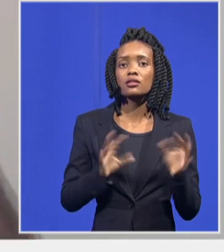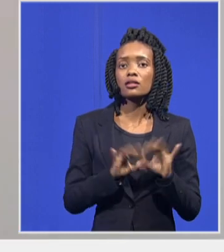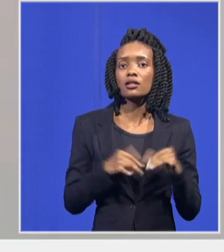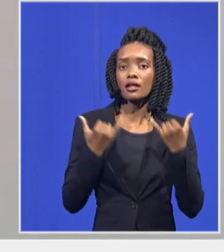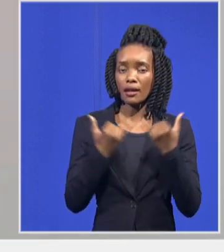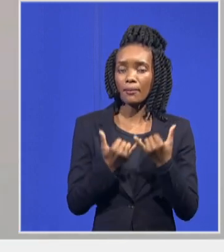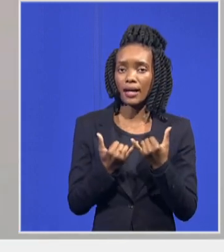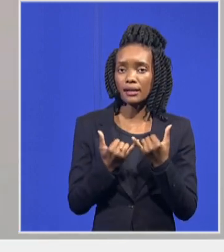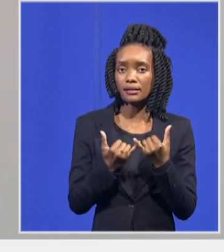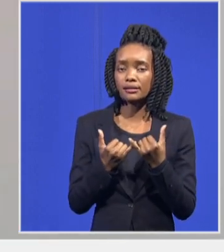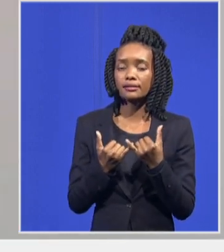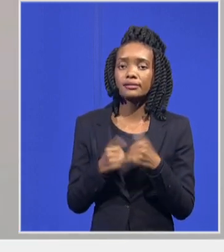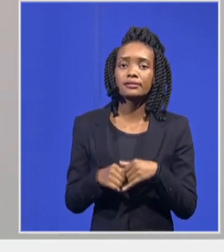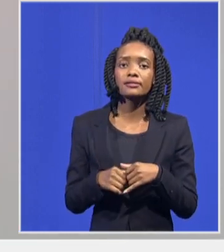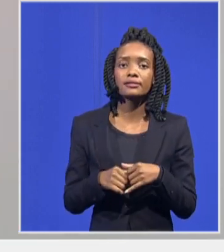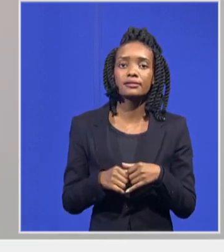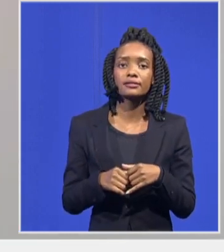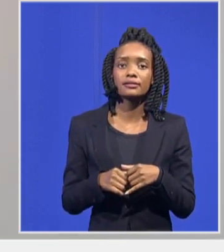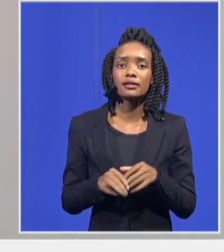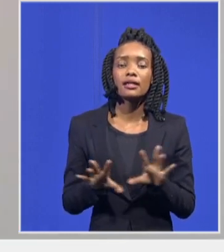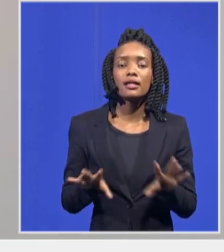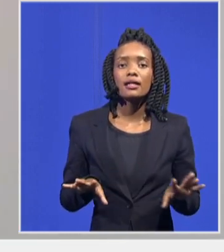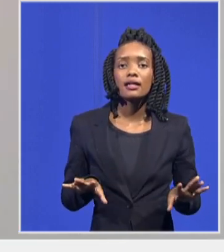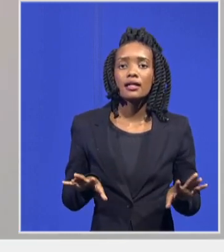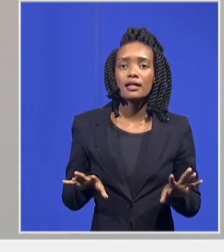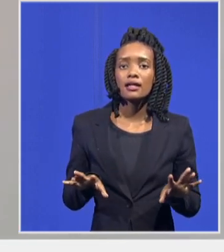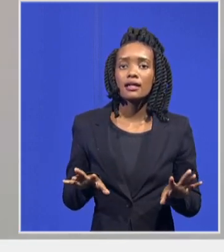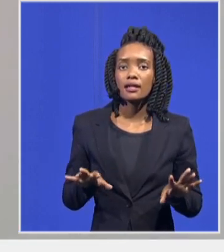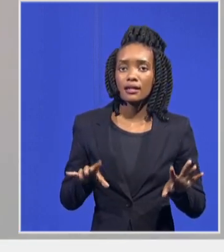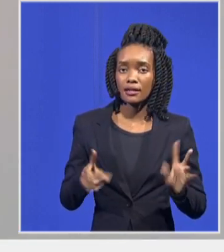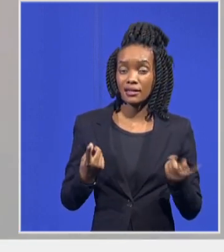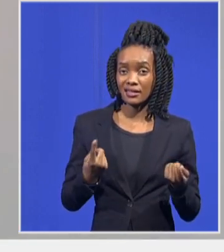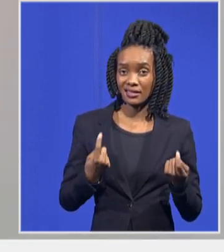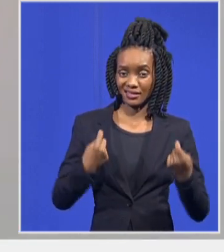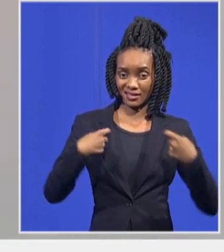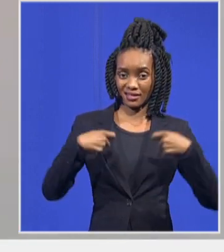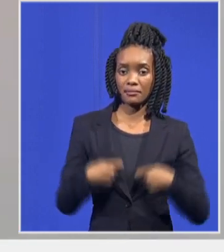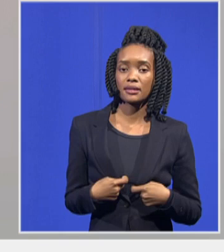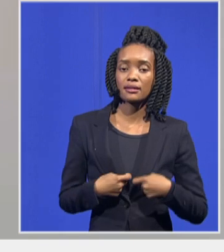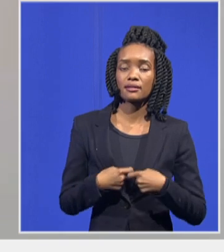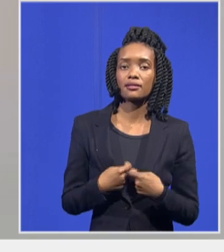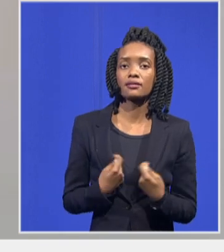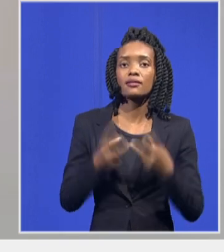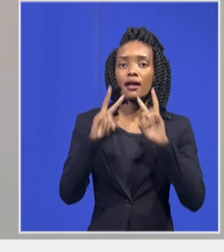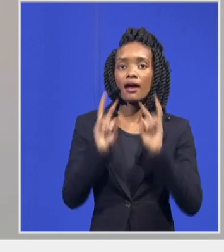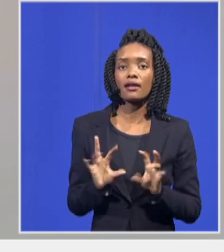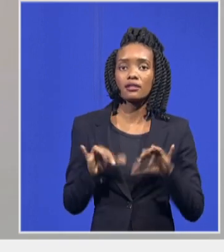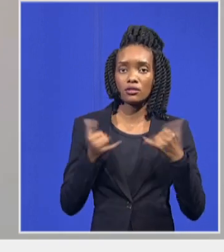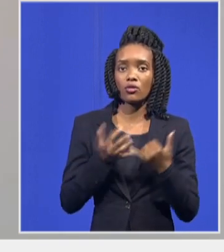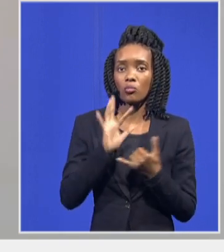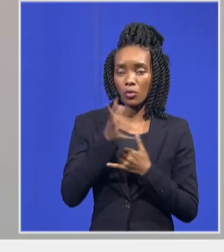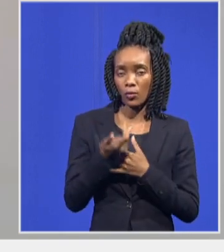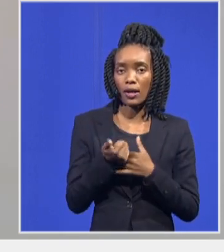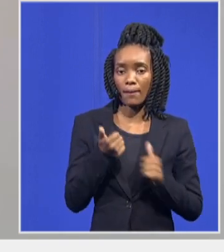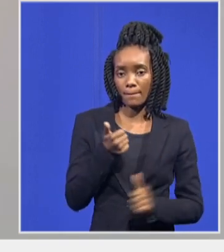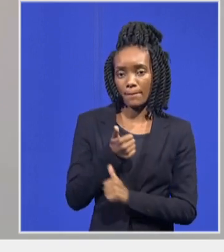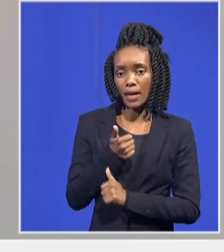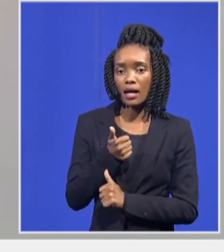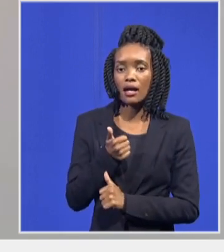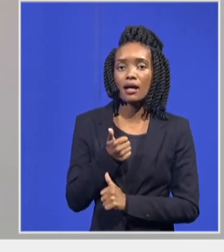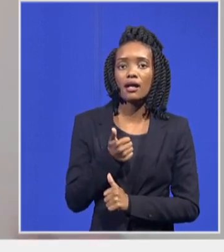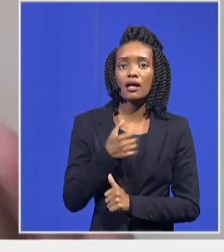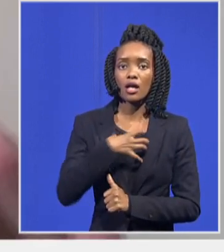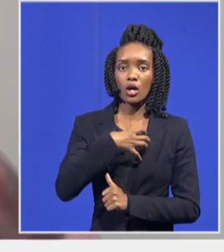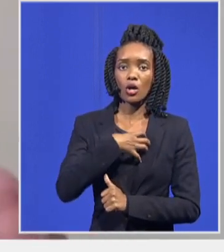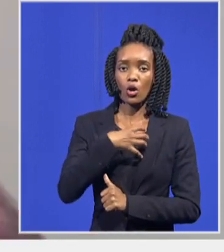not a subsidiary of the Eskom, it will still remain the responsibility and under the ownership